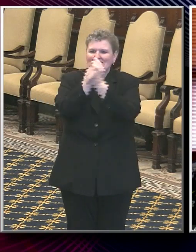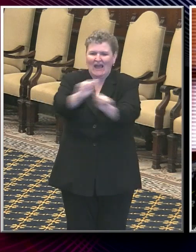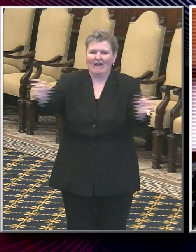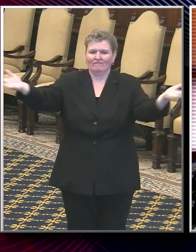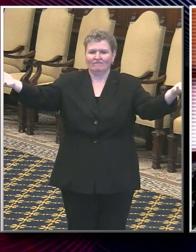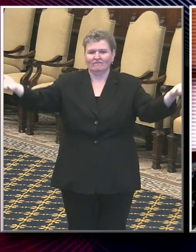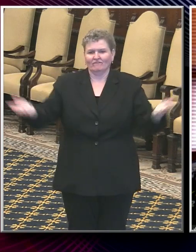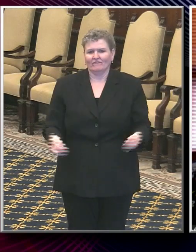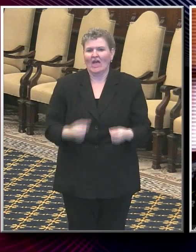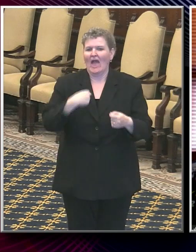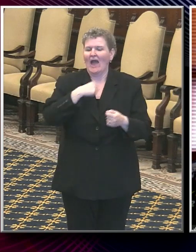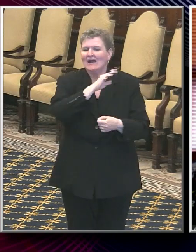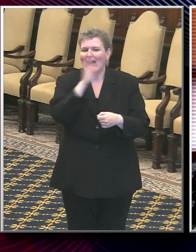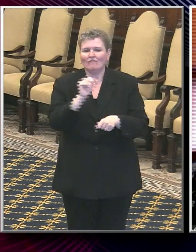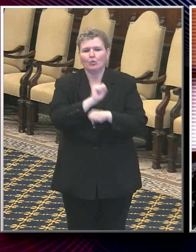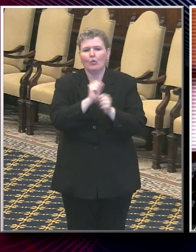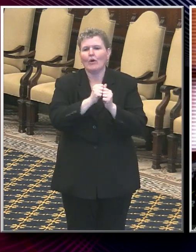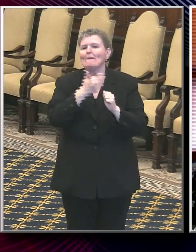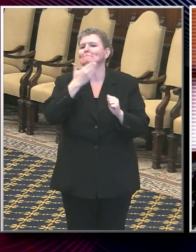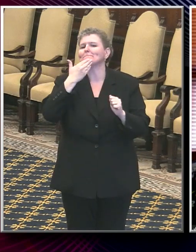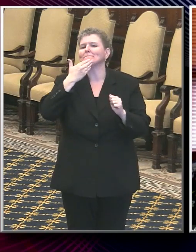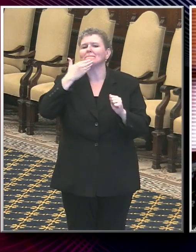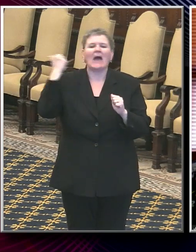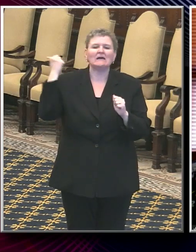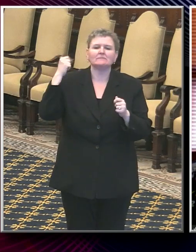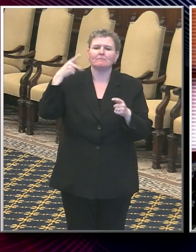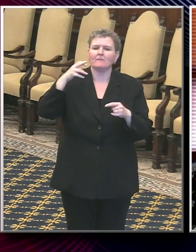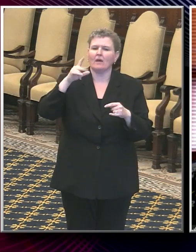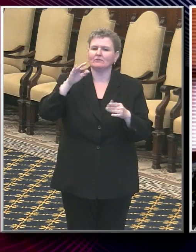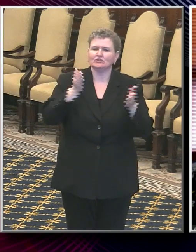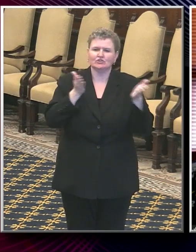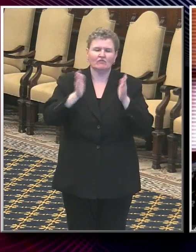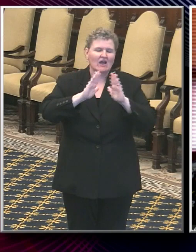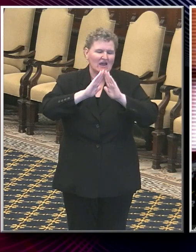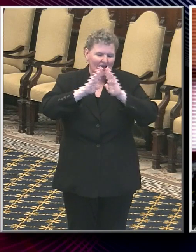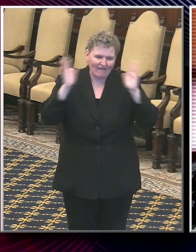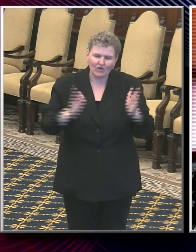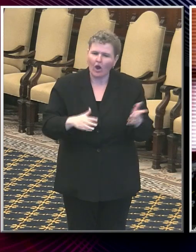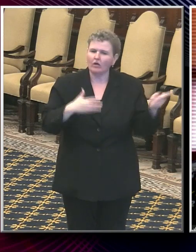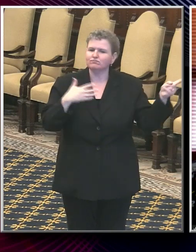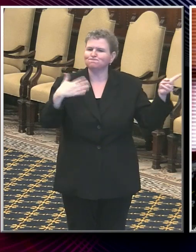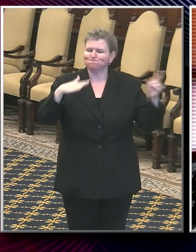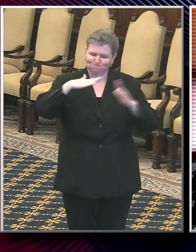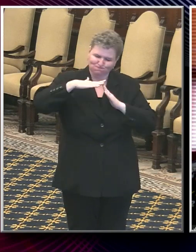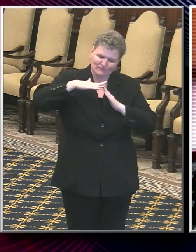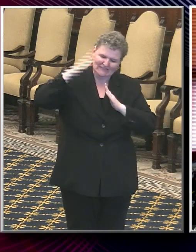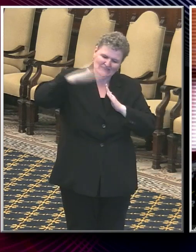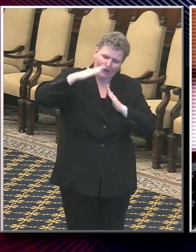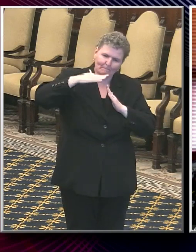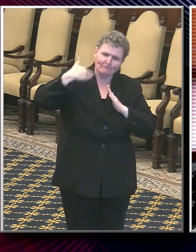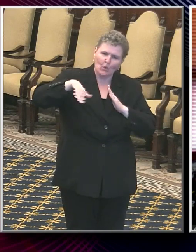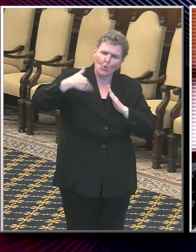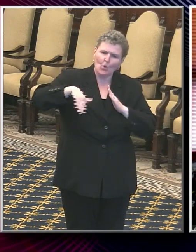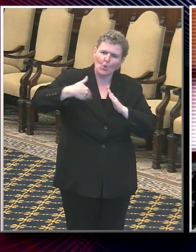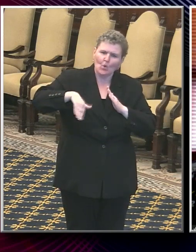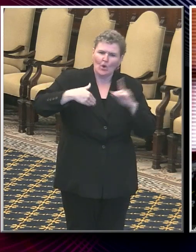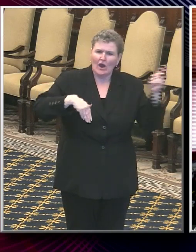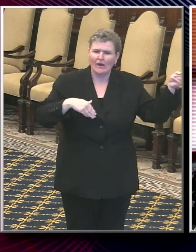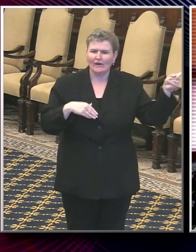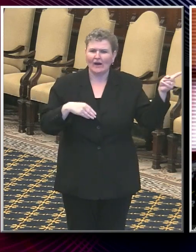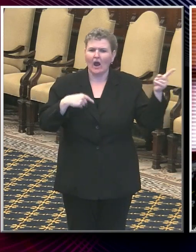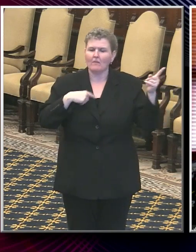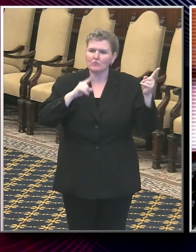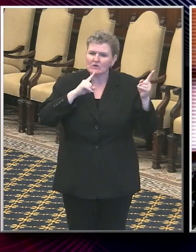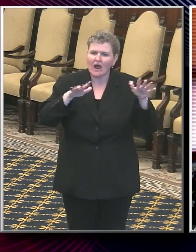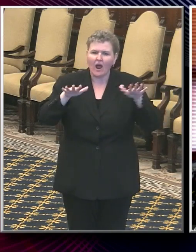never worked with a public servant that is that dedicated to public health, that does it in a very calm and very thoughtful manner, who